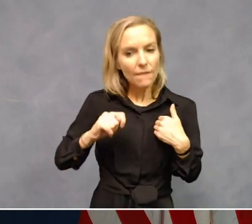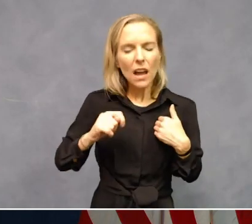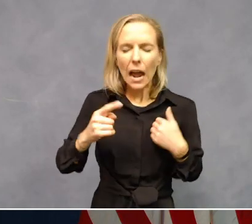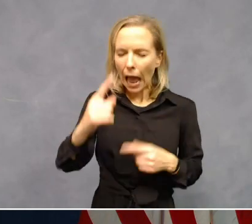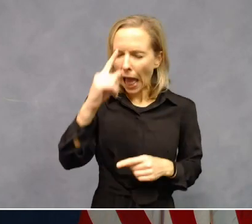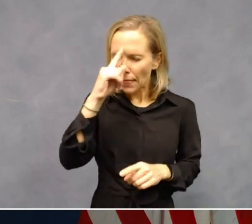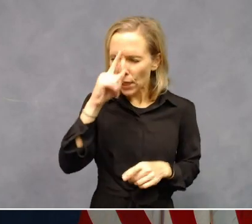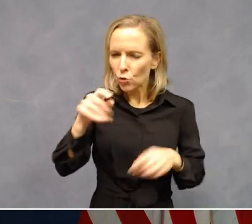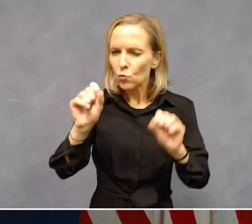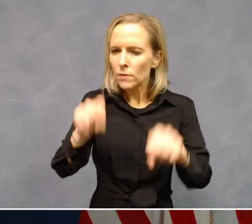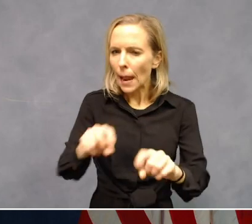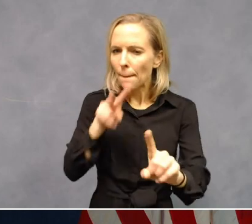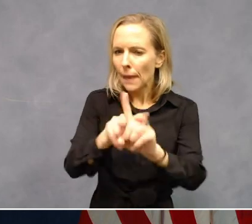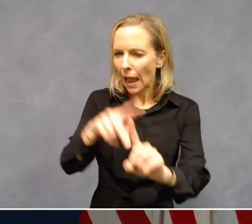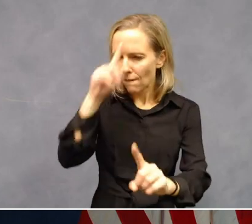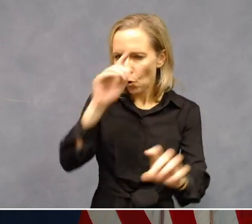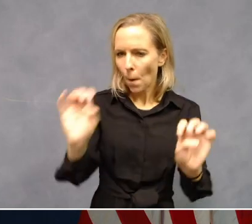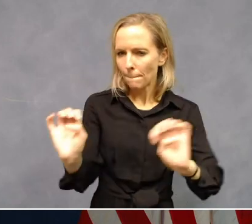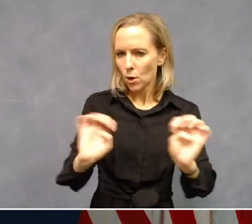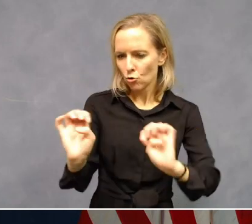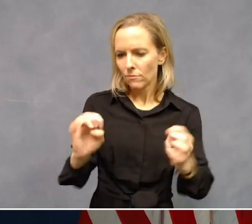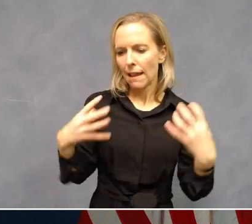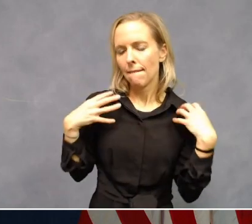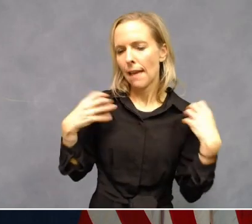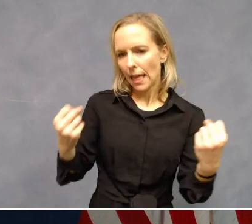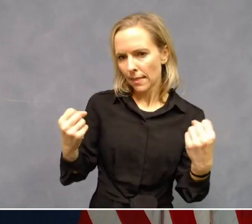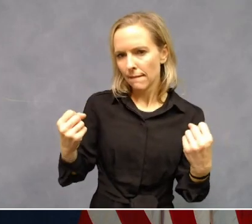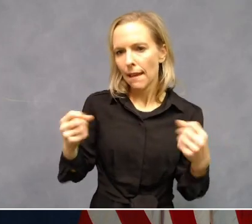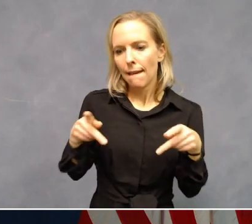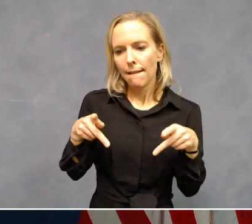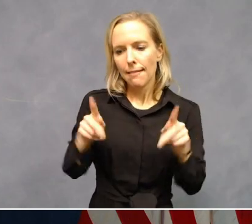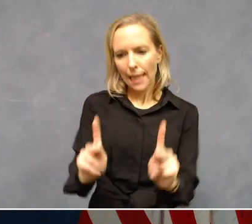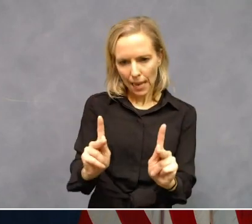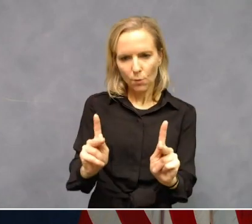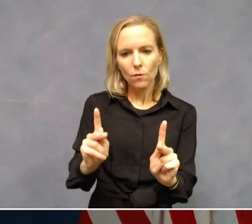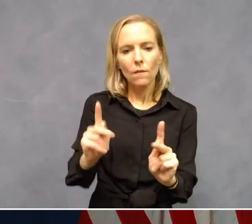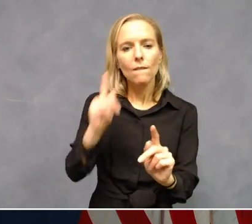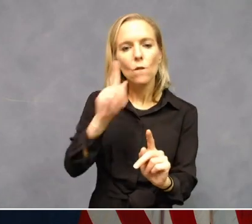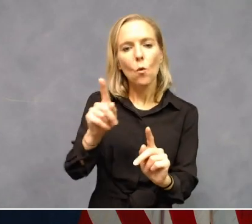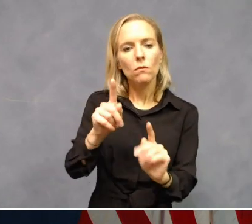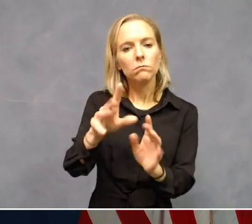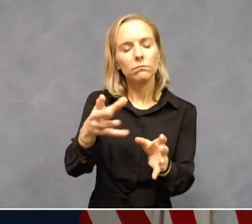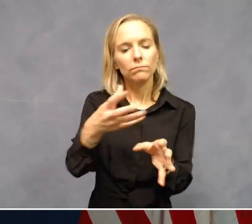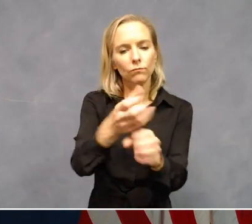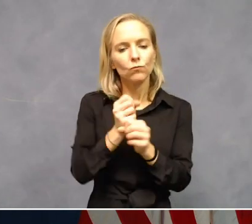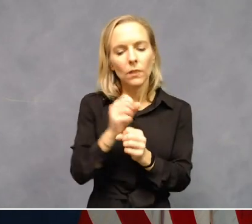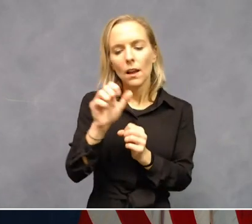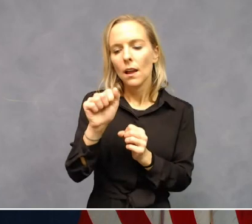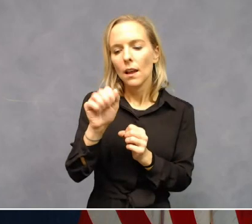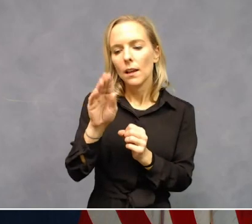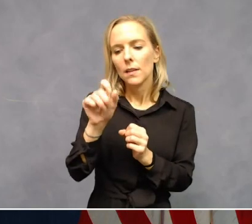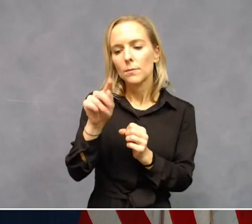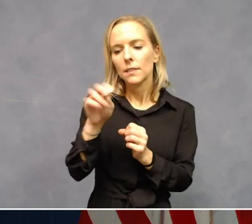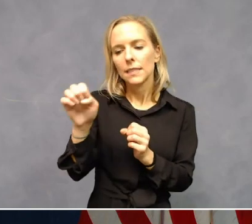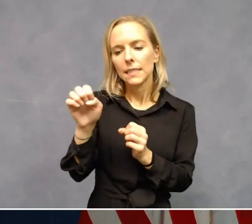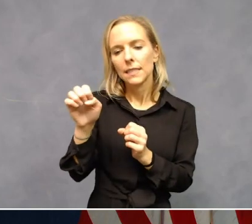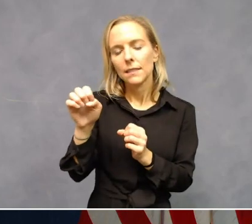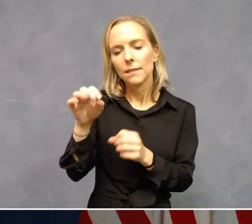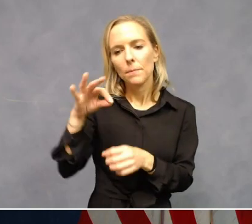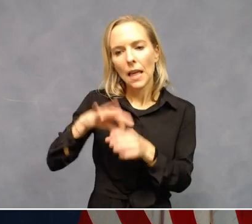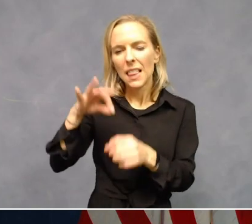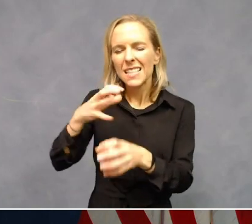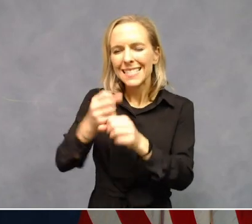emergency health allowance for an absentee ballot, but let's get them that information